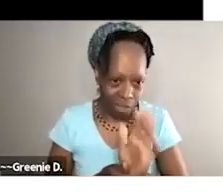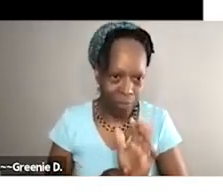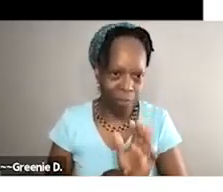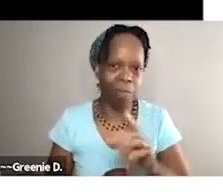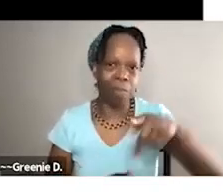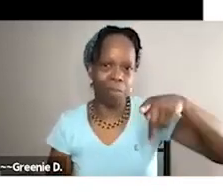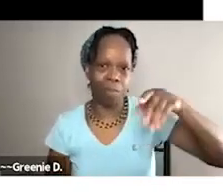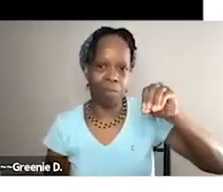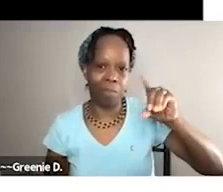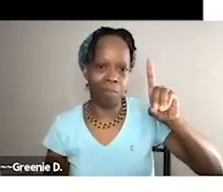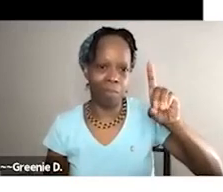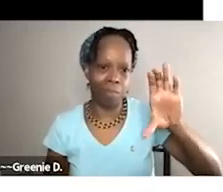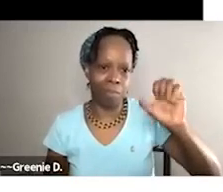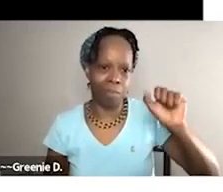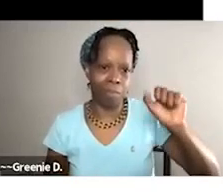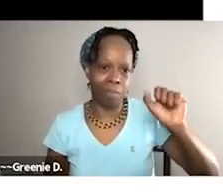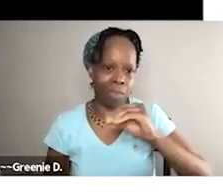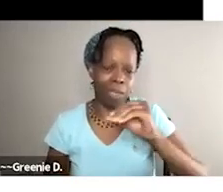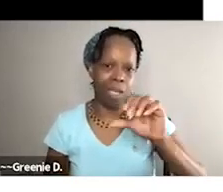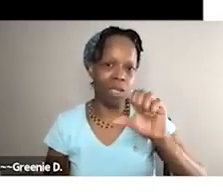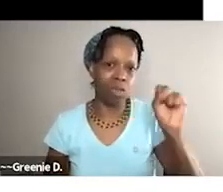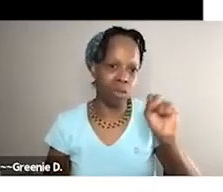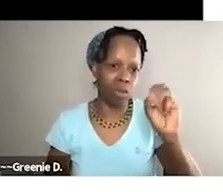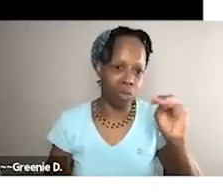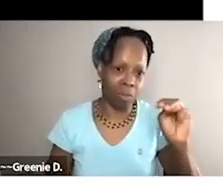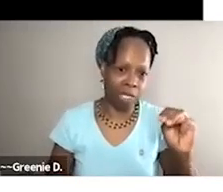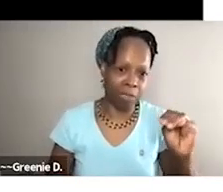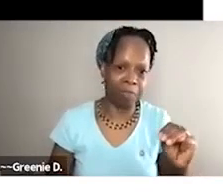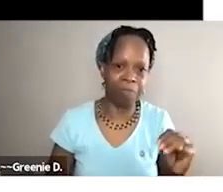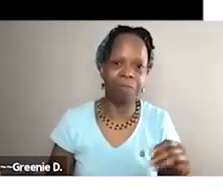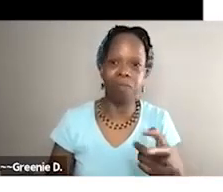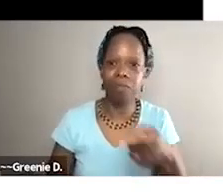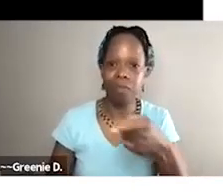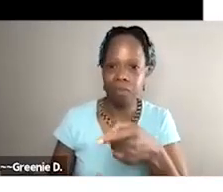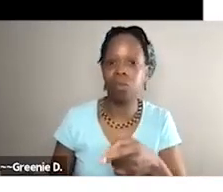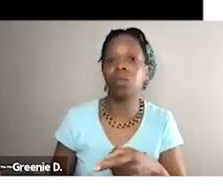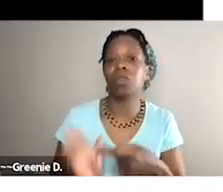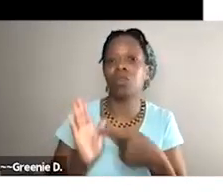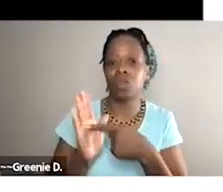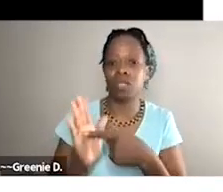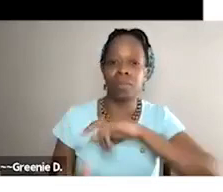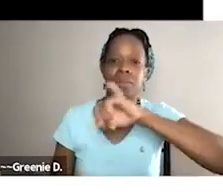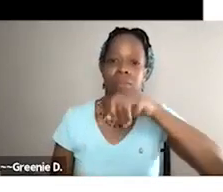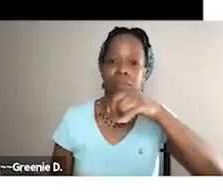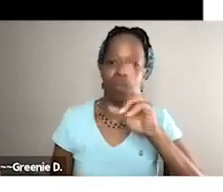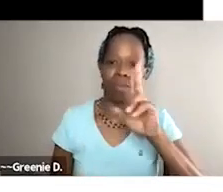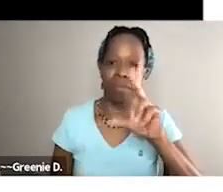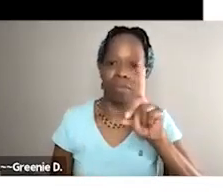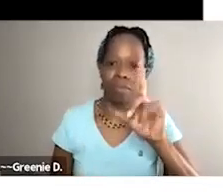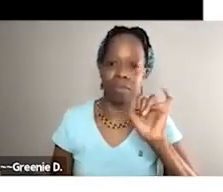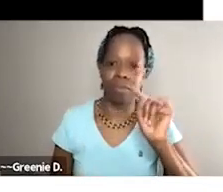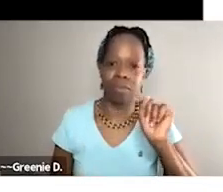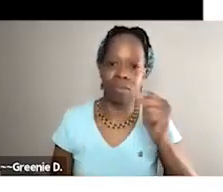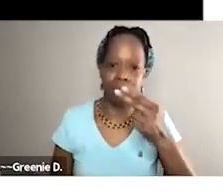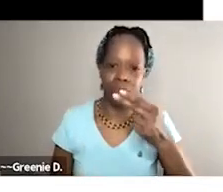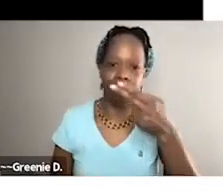Judith Heumann and her work, whether it be by her books or her podcasts, really does dispel a lot of the myths and the biases